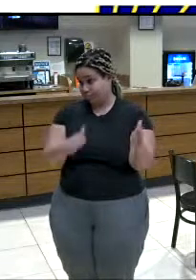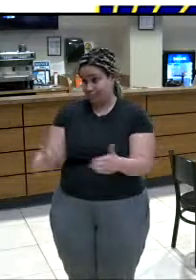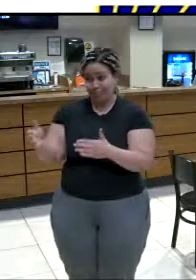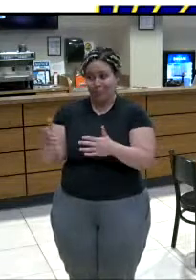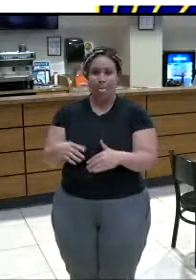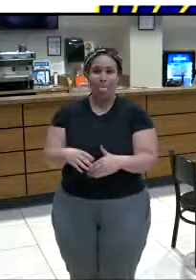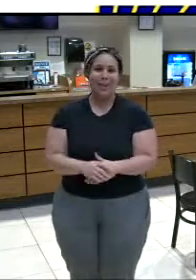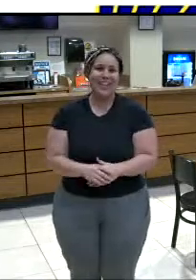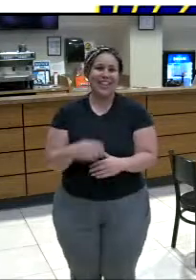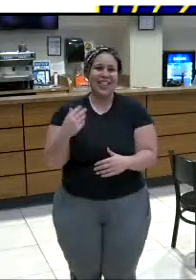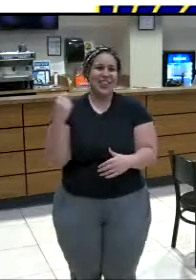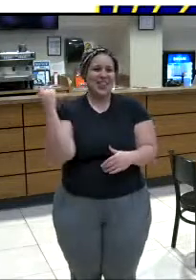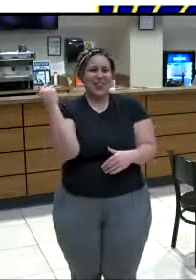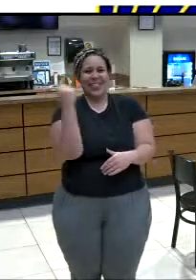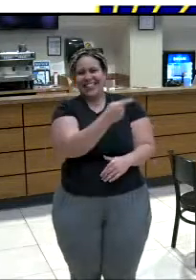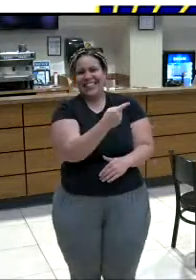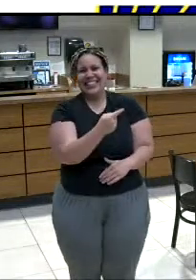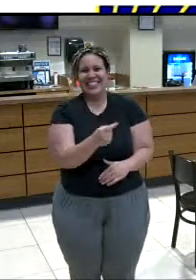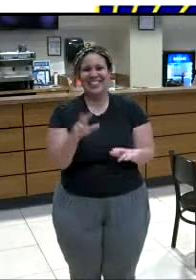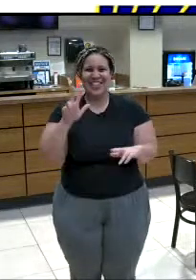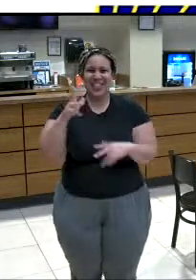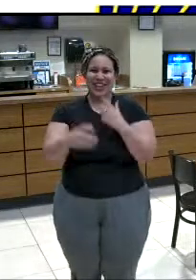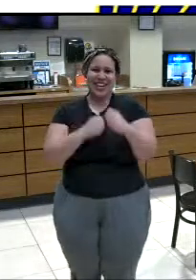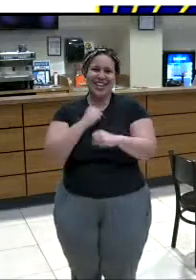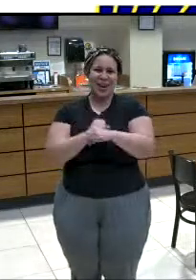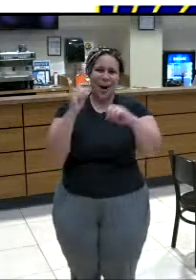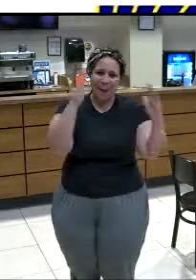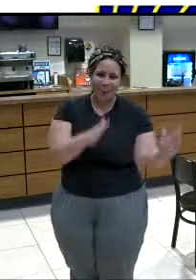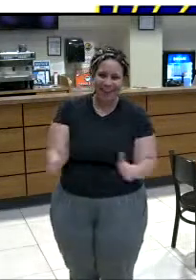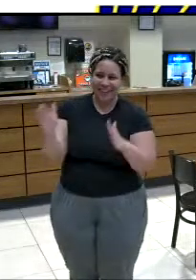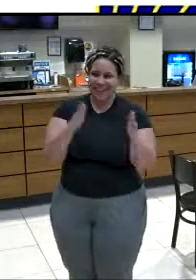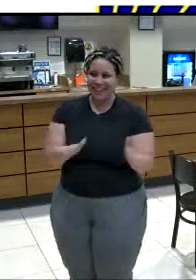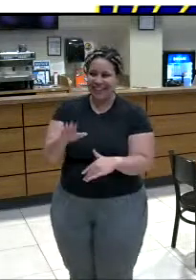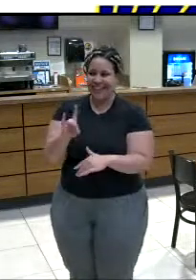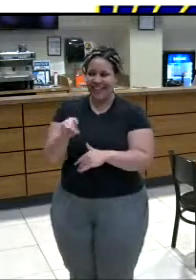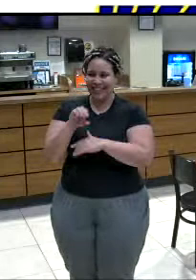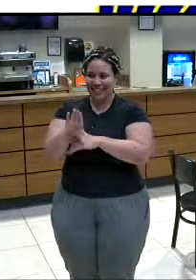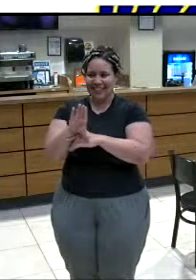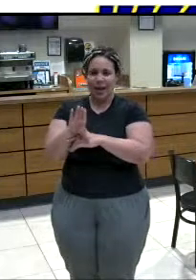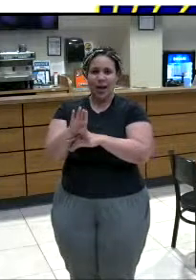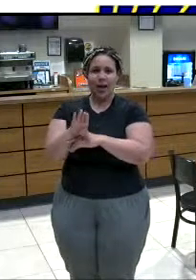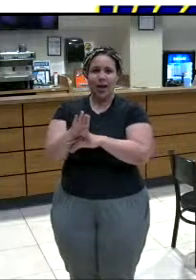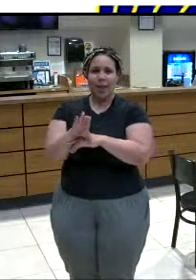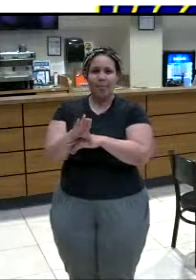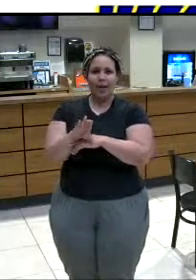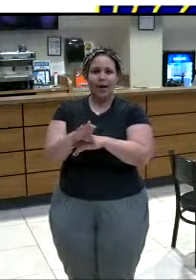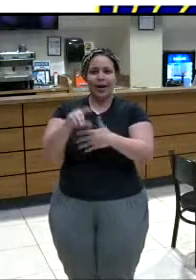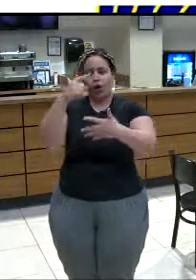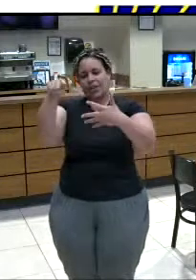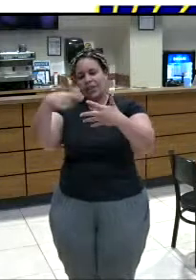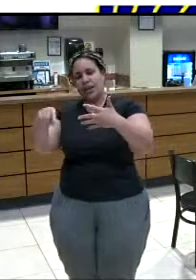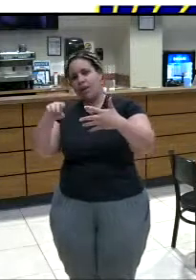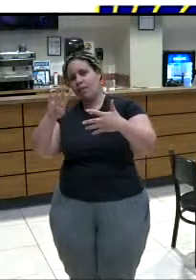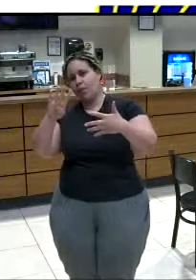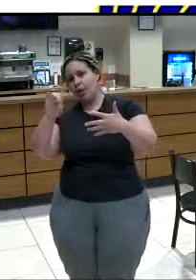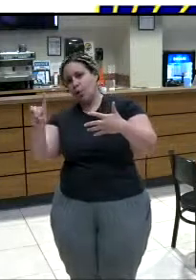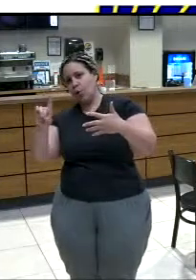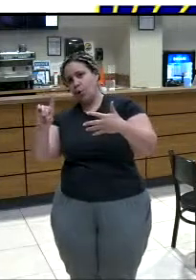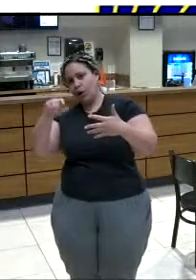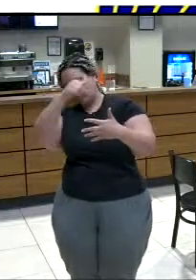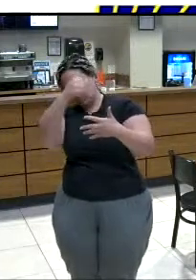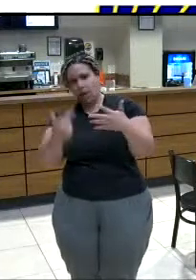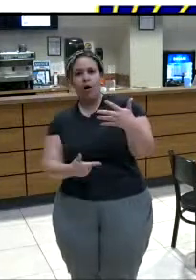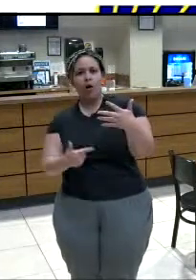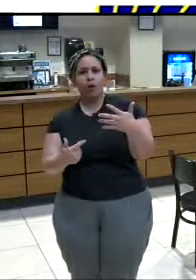a 3-year plan. It's not going to be in December we checked off all 41 initiatives, right? Over the course of 3